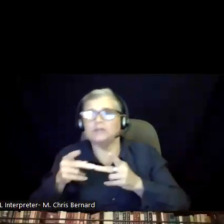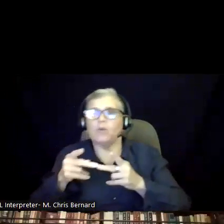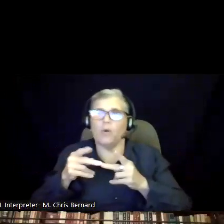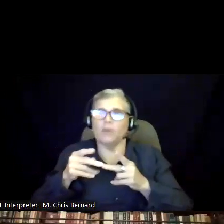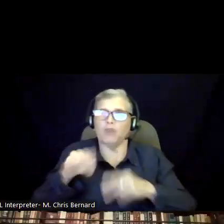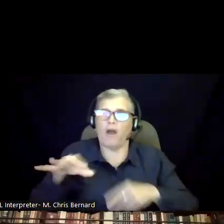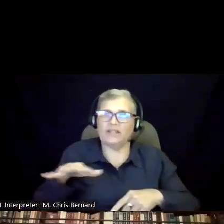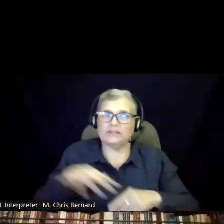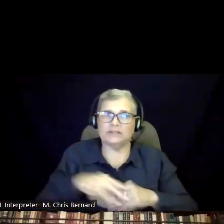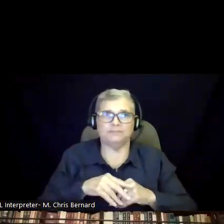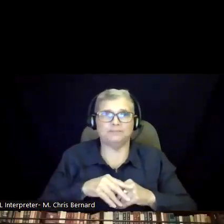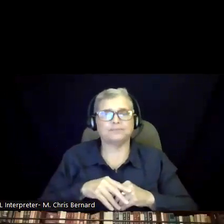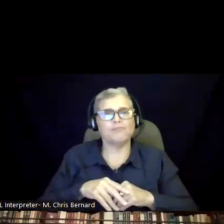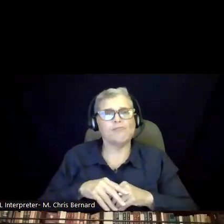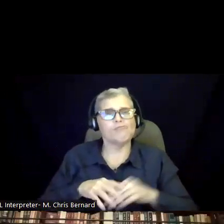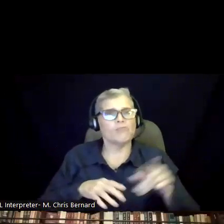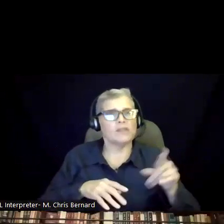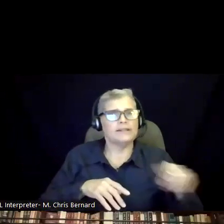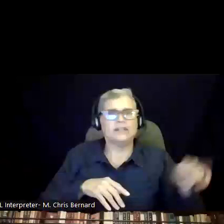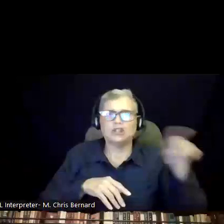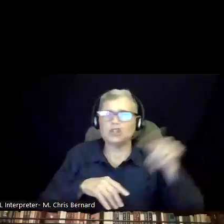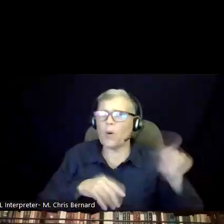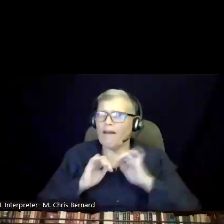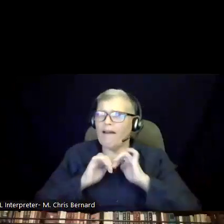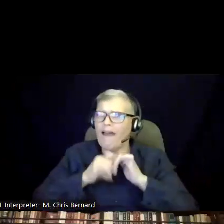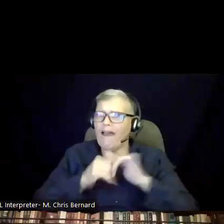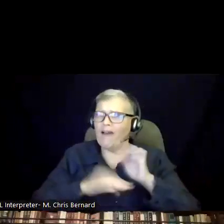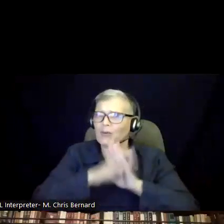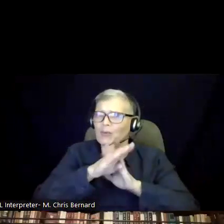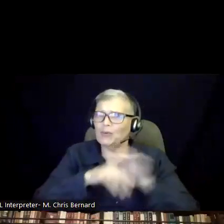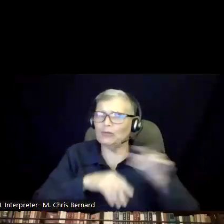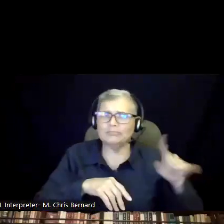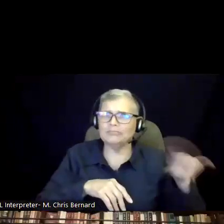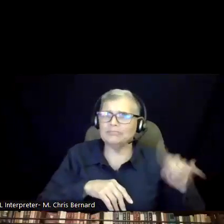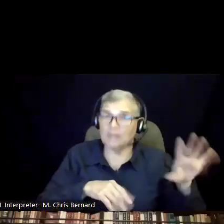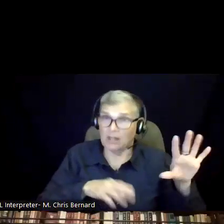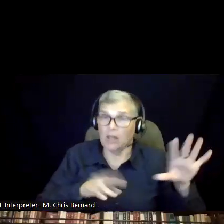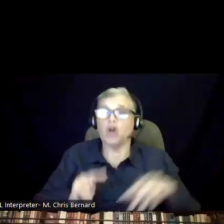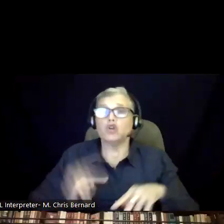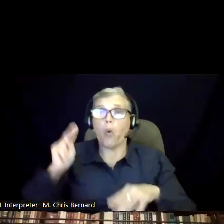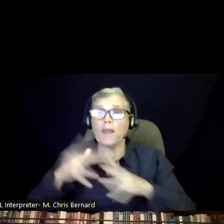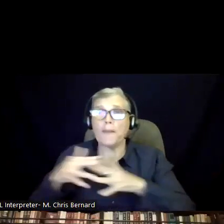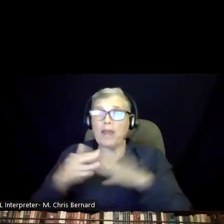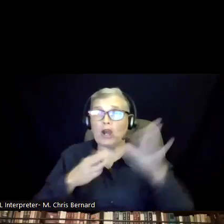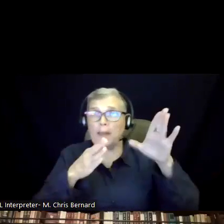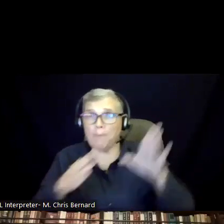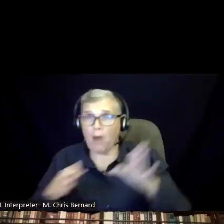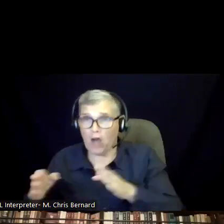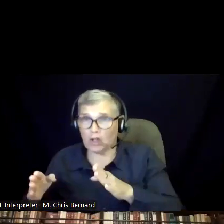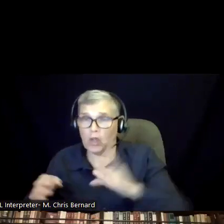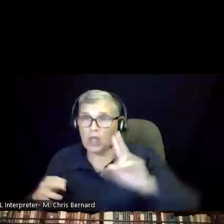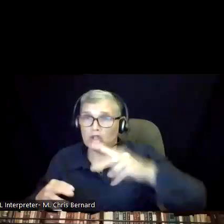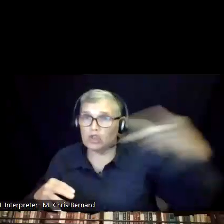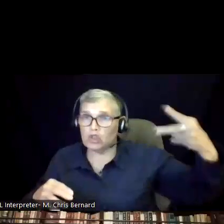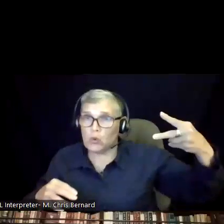So where did this thing come from? Often when we talk about the North American model, 2 key narratives